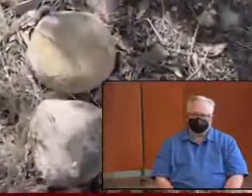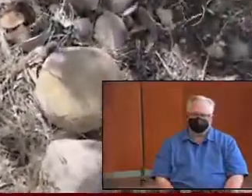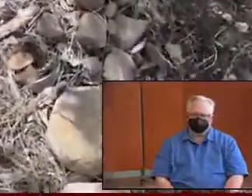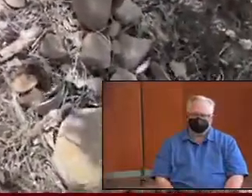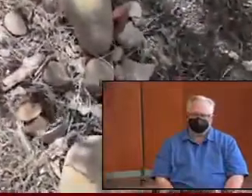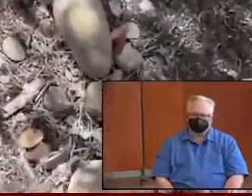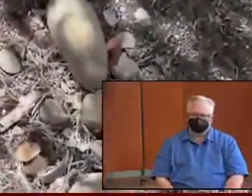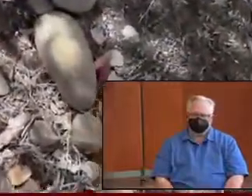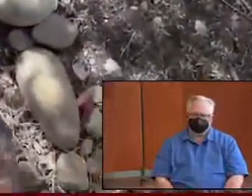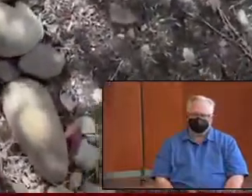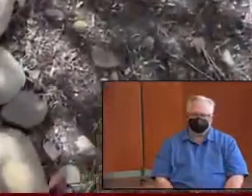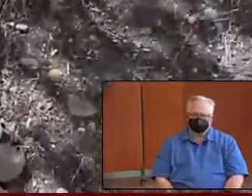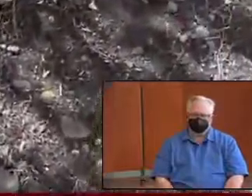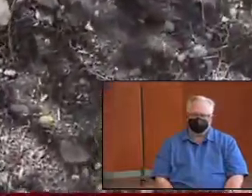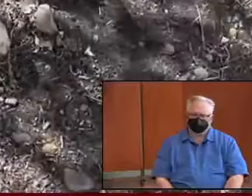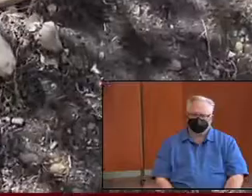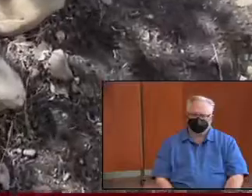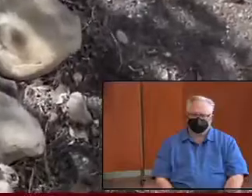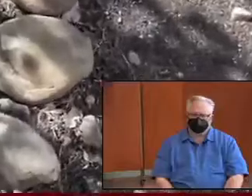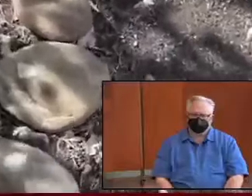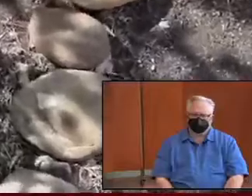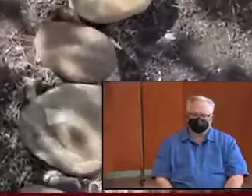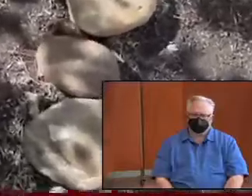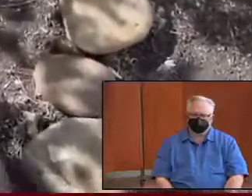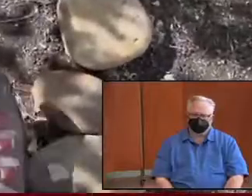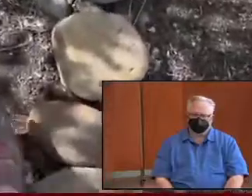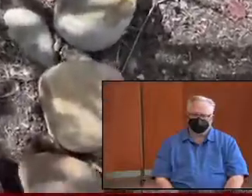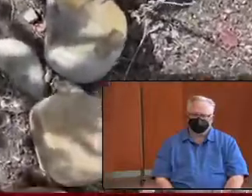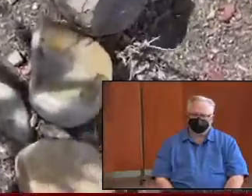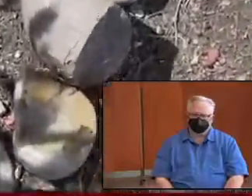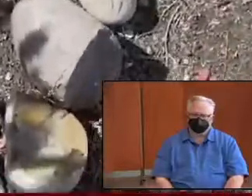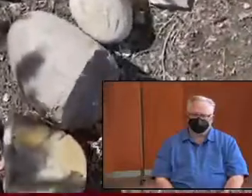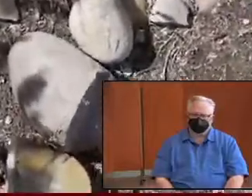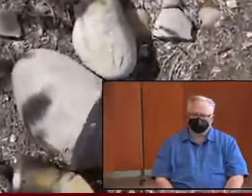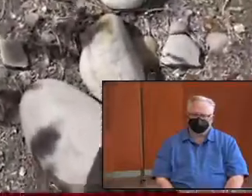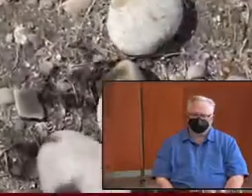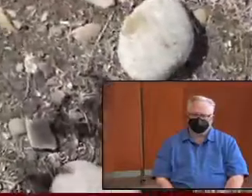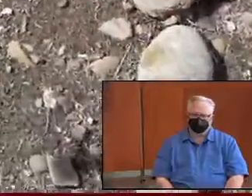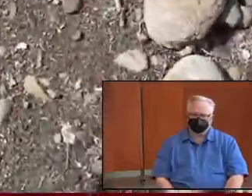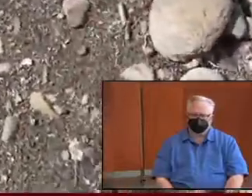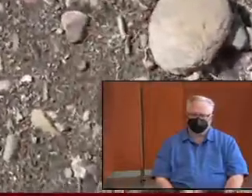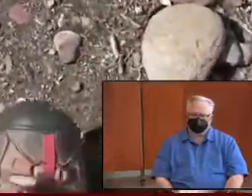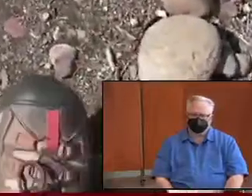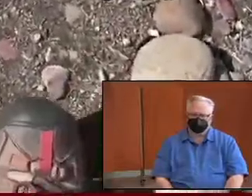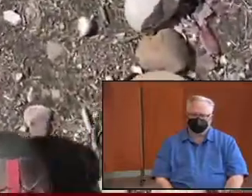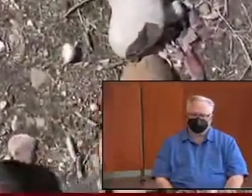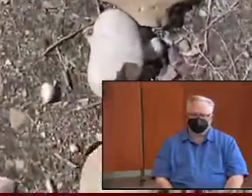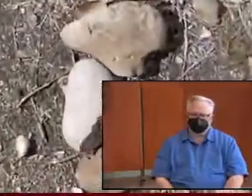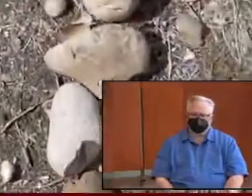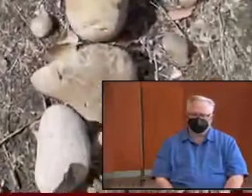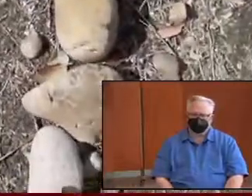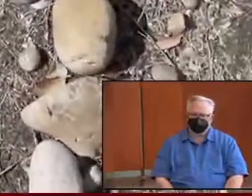Caminante, no hay camino, sino estelas en la mar.